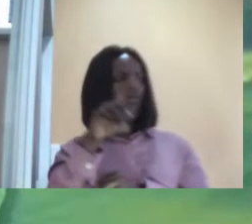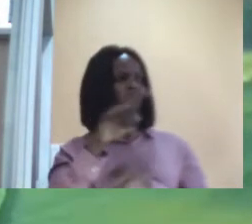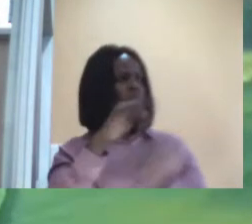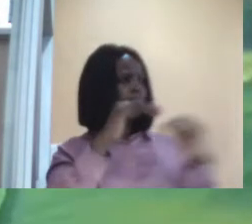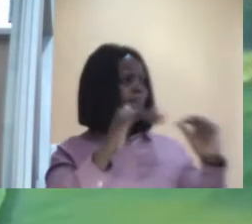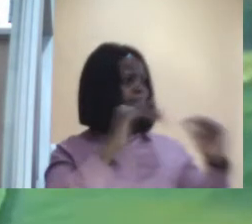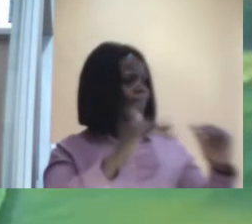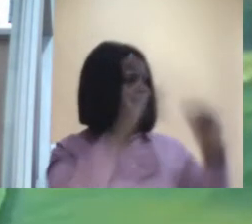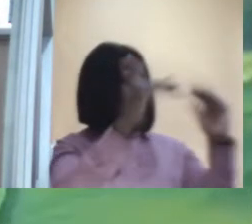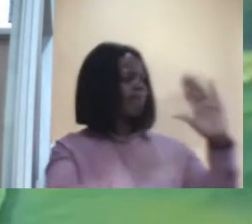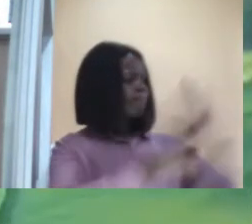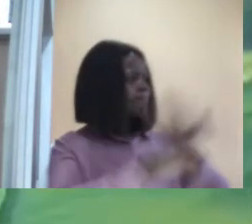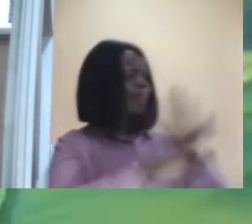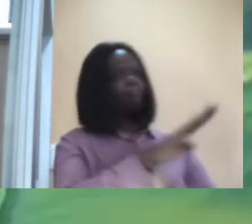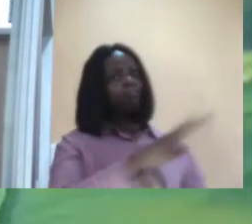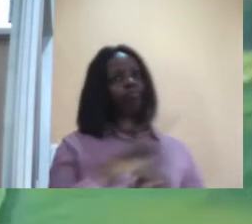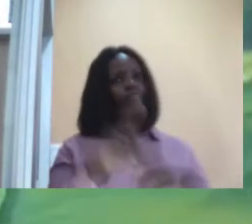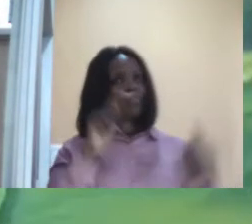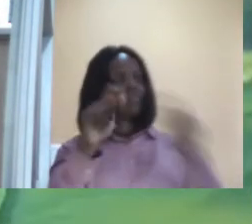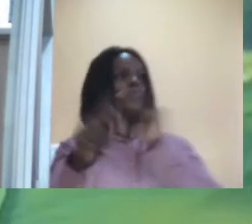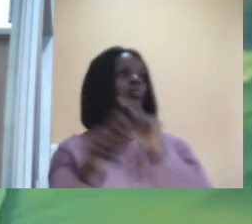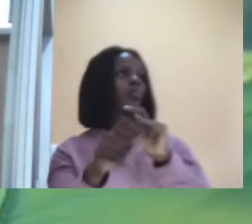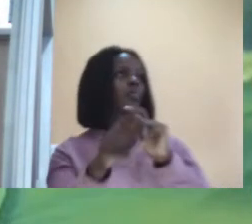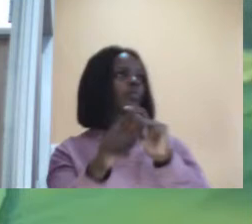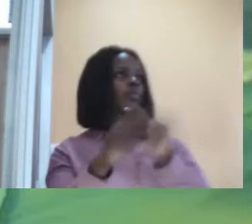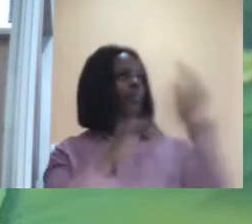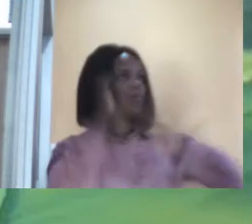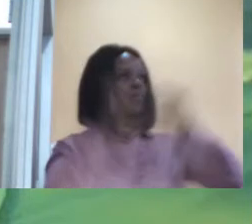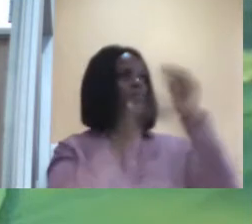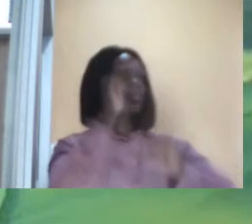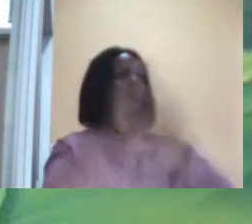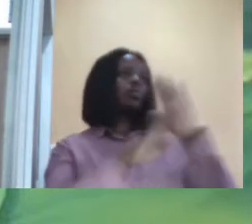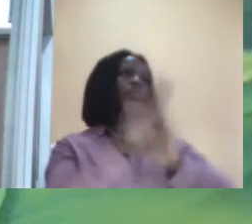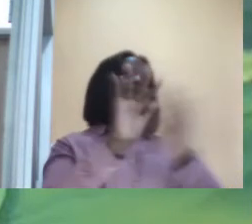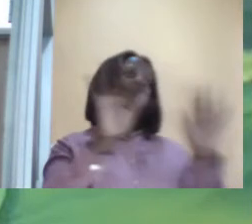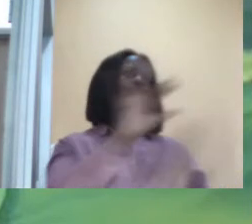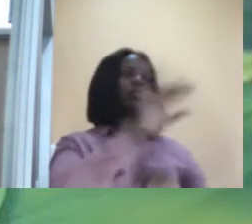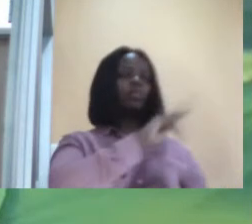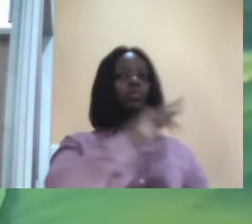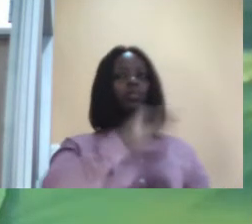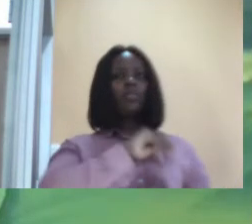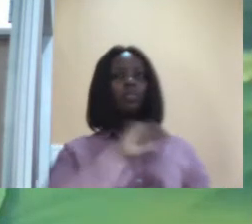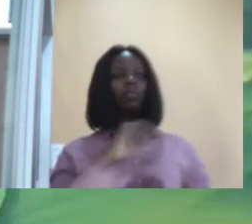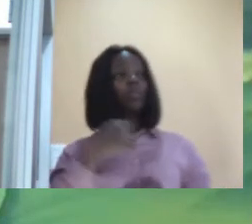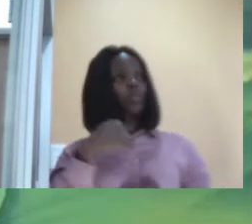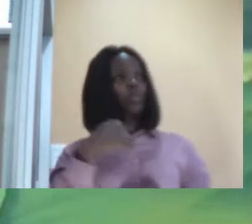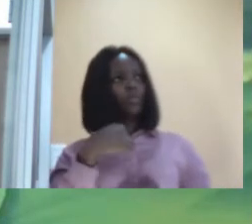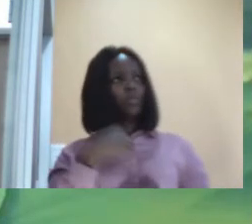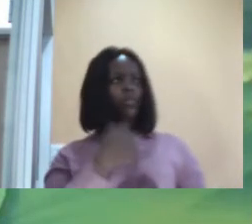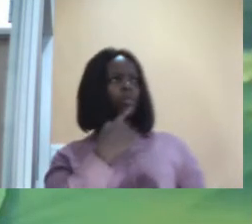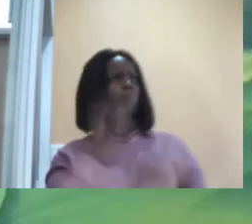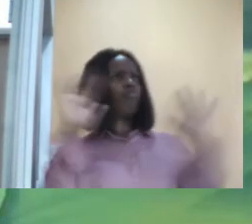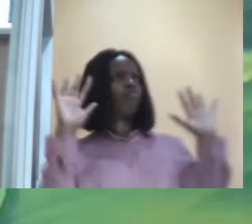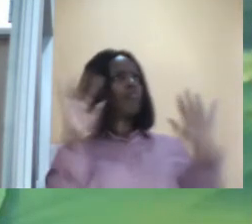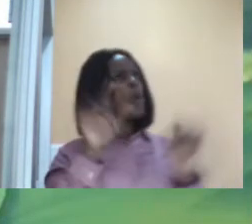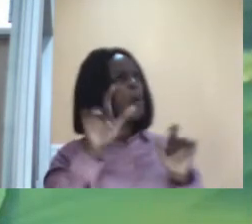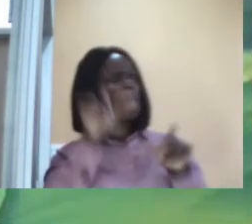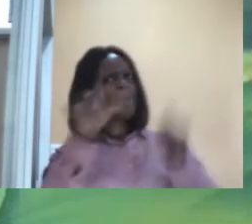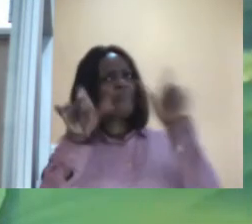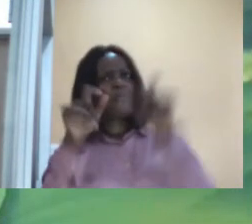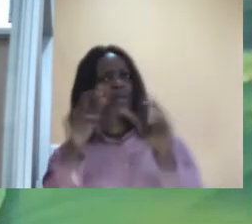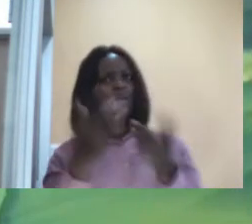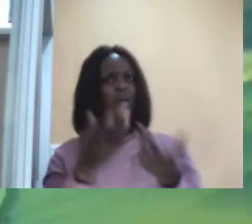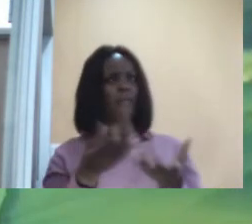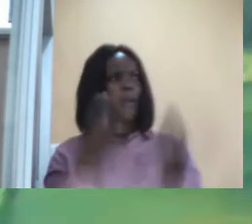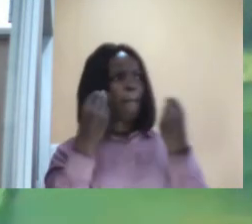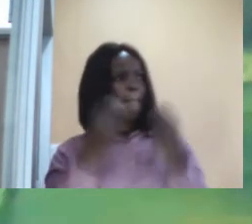we rebuild it, and turn it around for the better of people of KwaZulu-Natal. I was not going to let go of people that are getting job